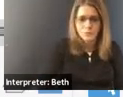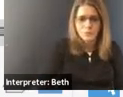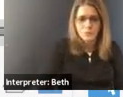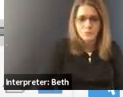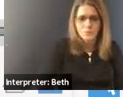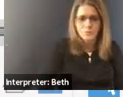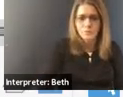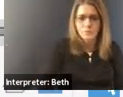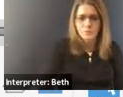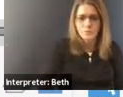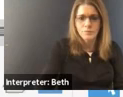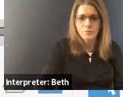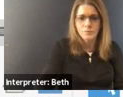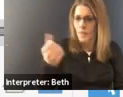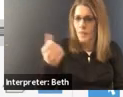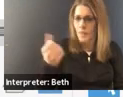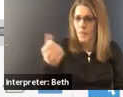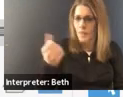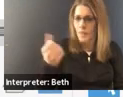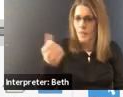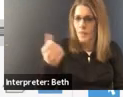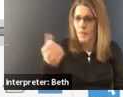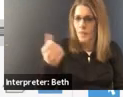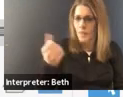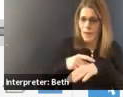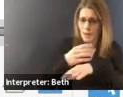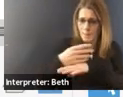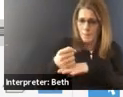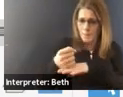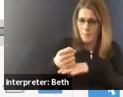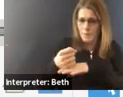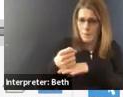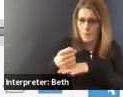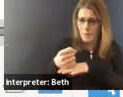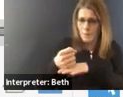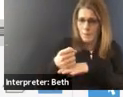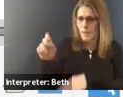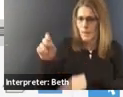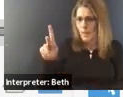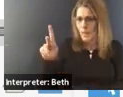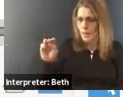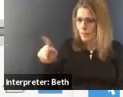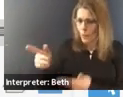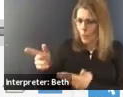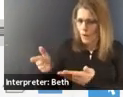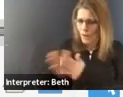Anybody have a question, or are we out of time, or do we let Kim ask another question?